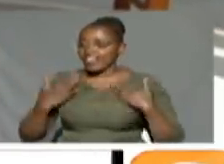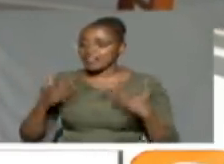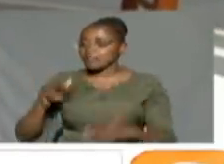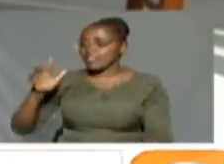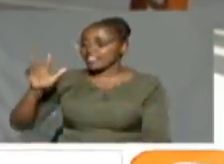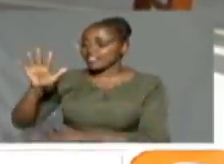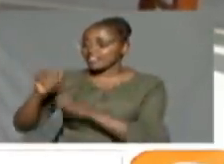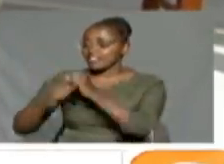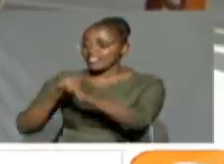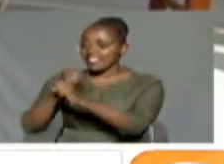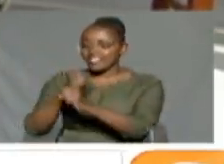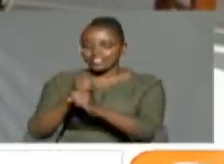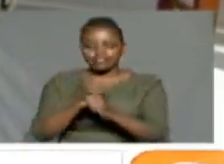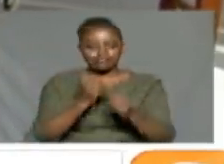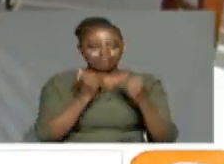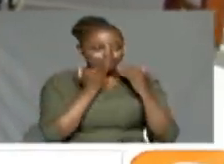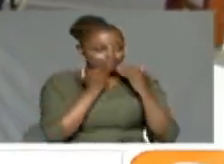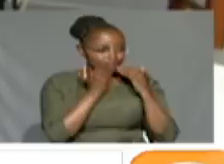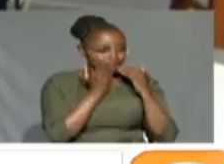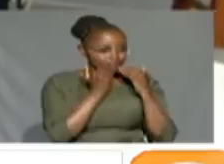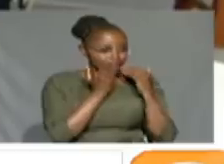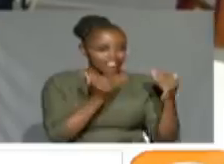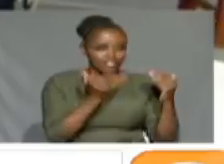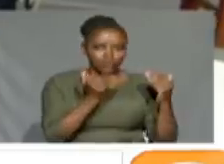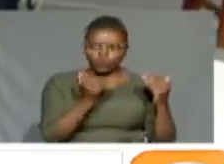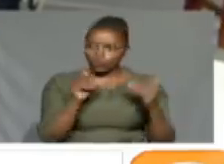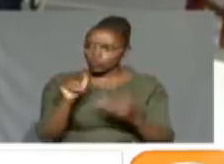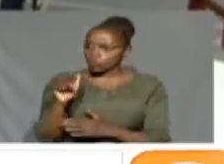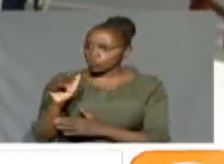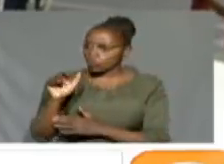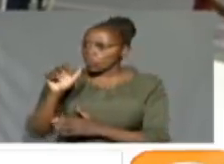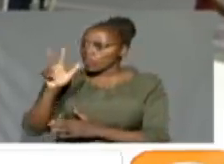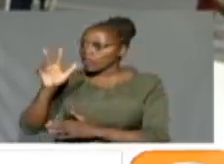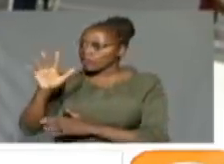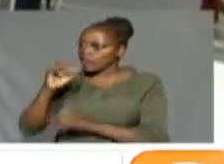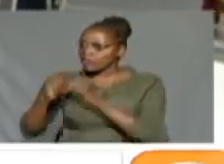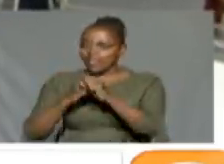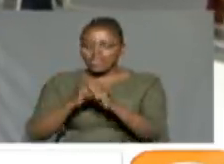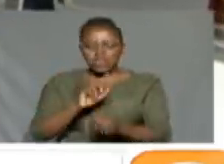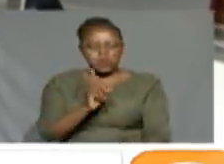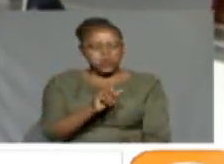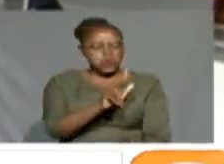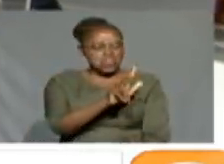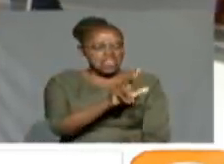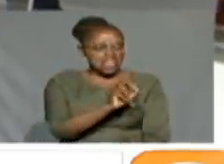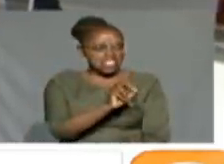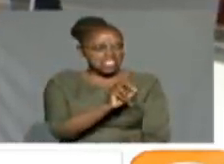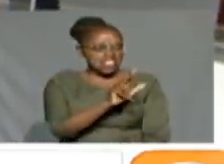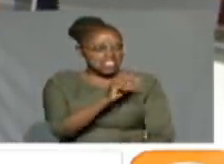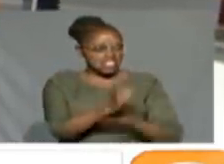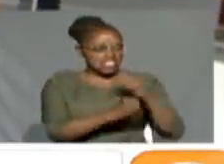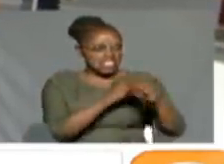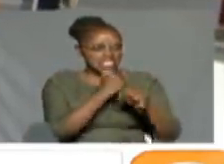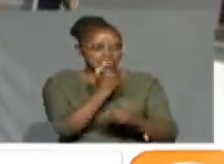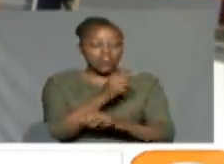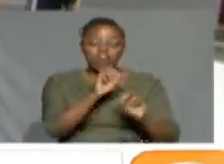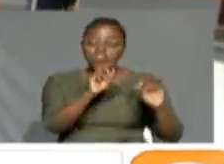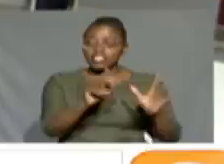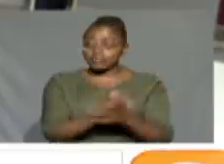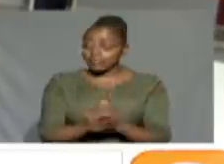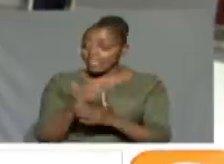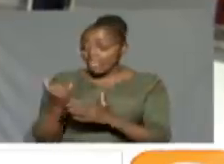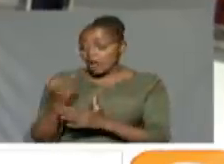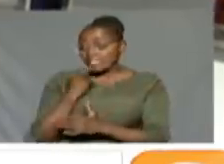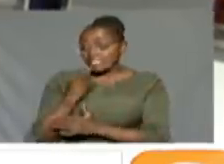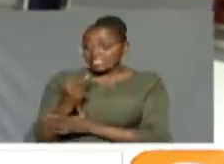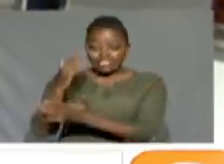35 years. Thank you. And you've been there all 35 years? 30. Out of the 35. Okay, Daktari, look, let's face